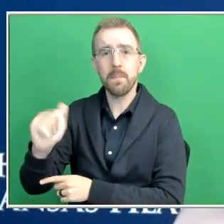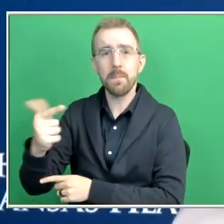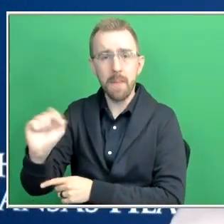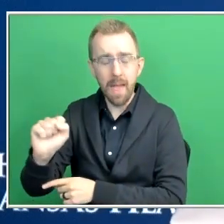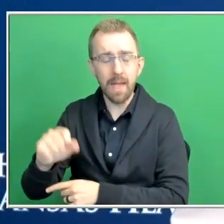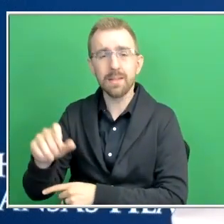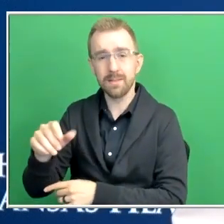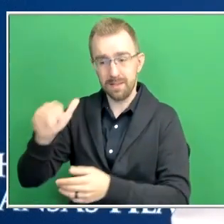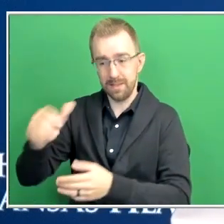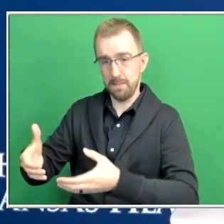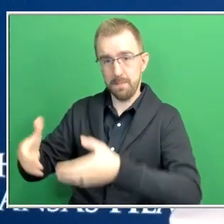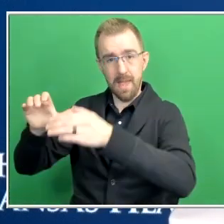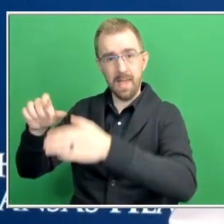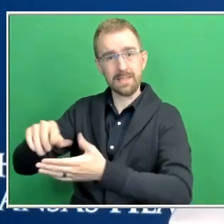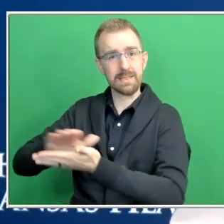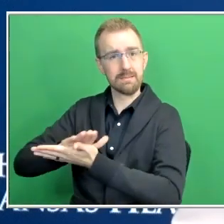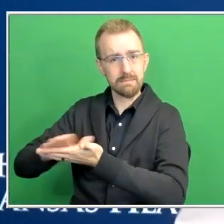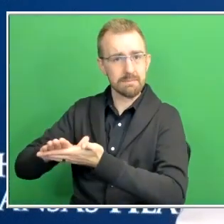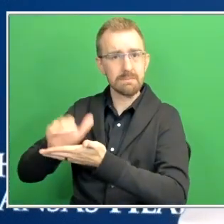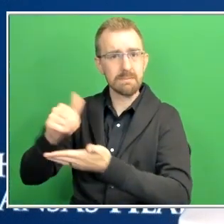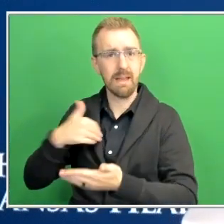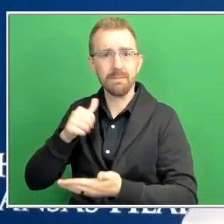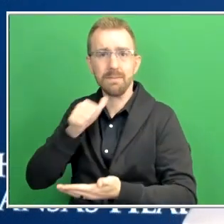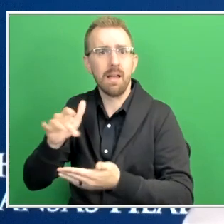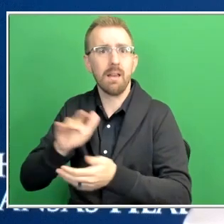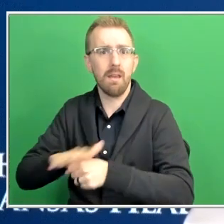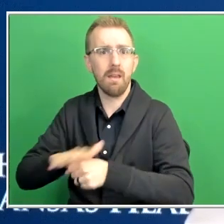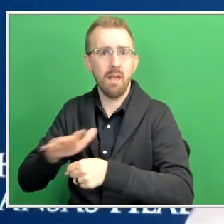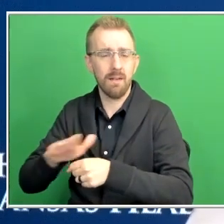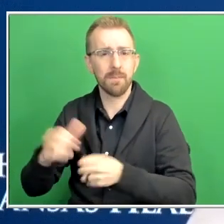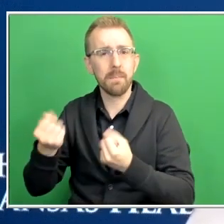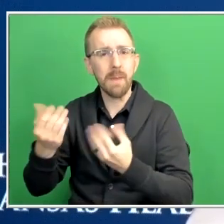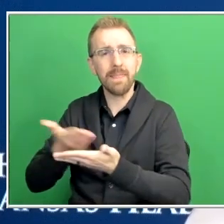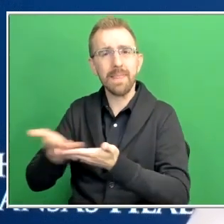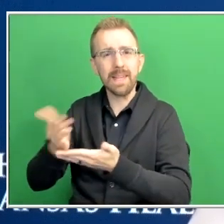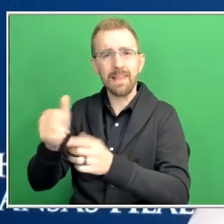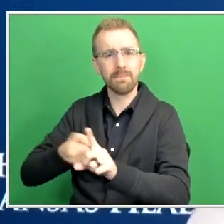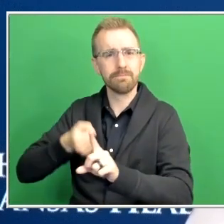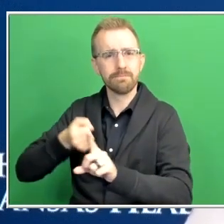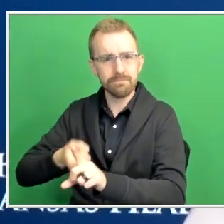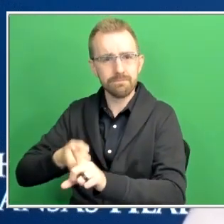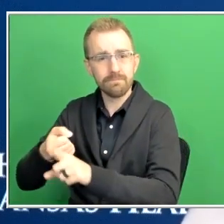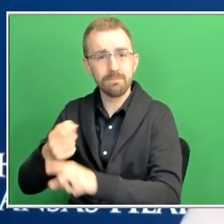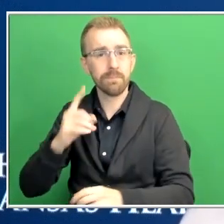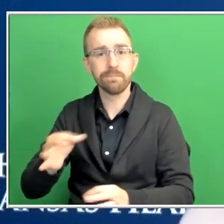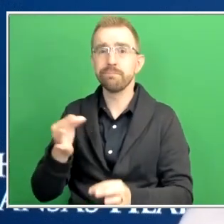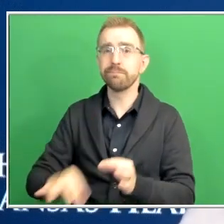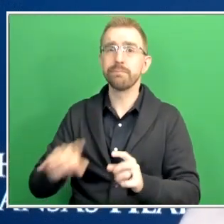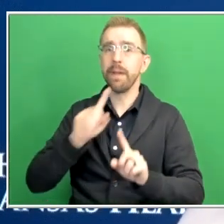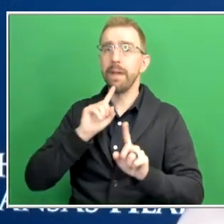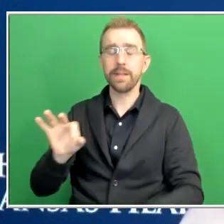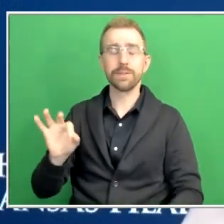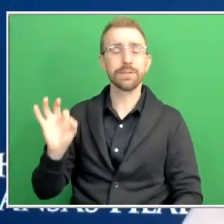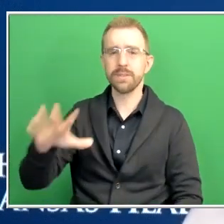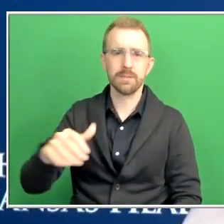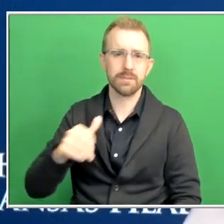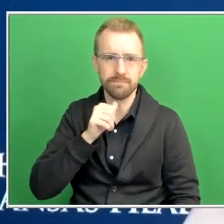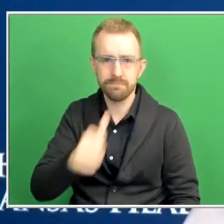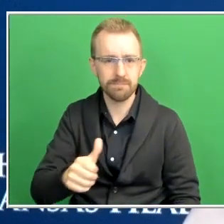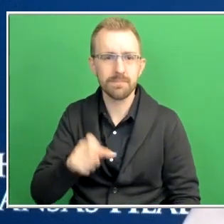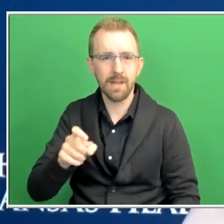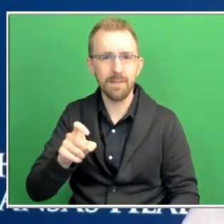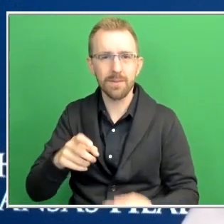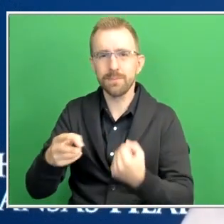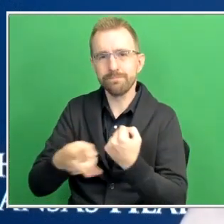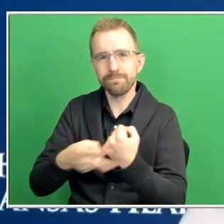So there's so many downstream impacts and no easy answers. We're going to have to get there largely by conserving the fluid